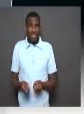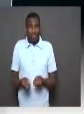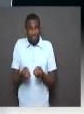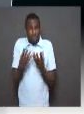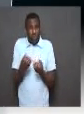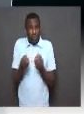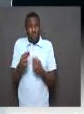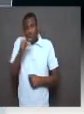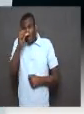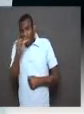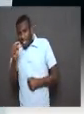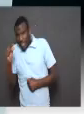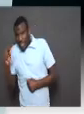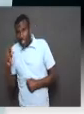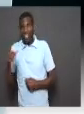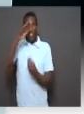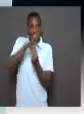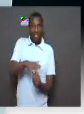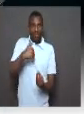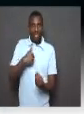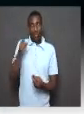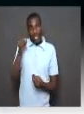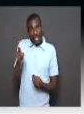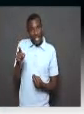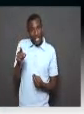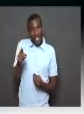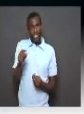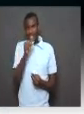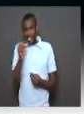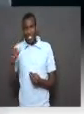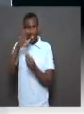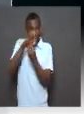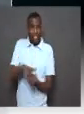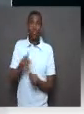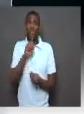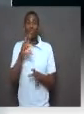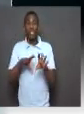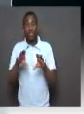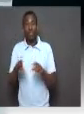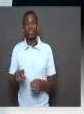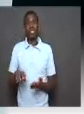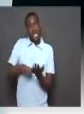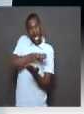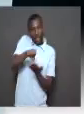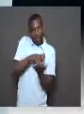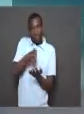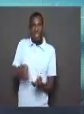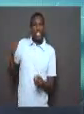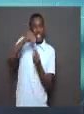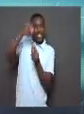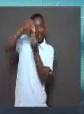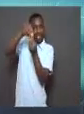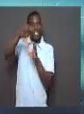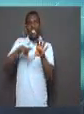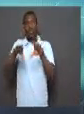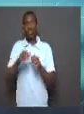smaller factors which may be contributing to an increase in entropy.